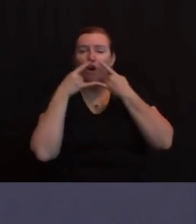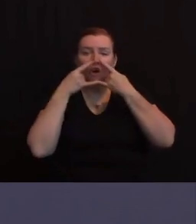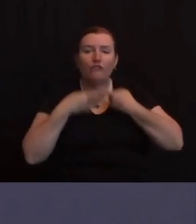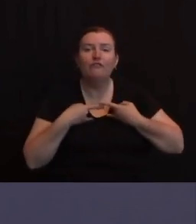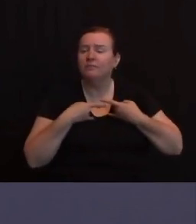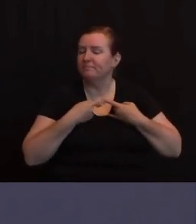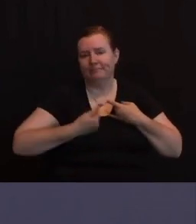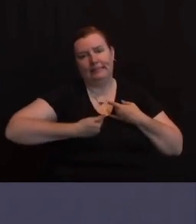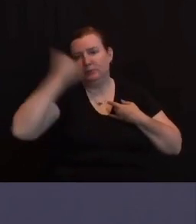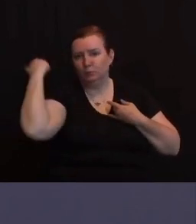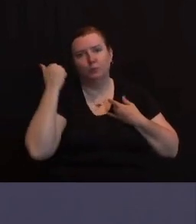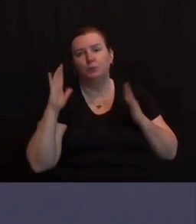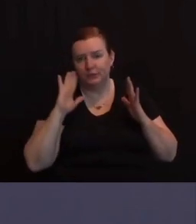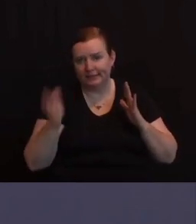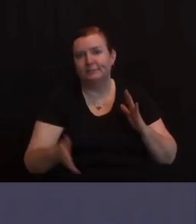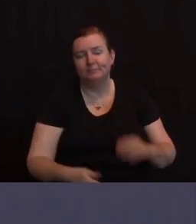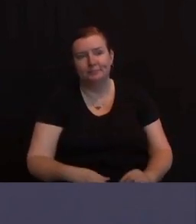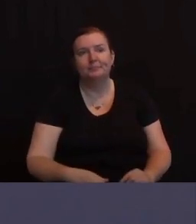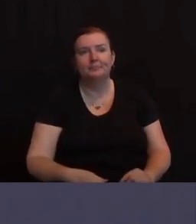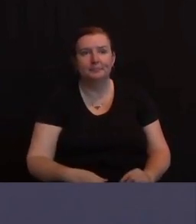was fans congregating.